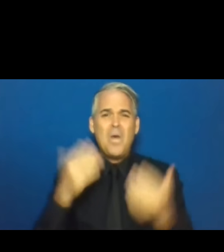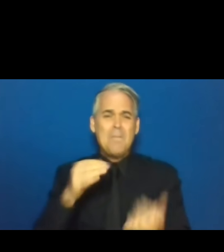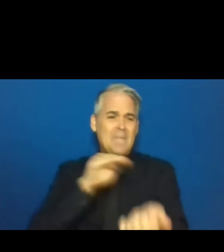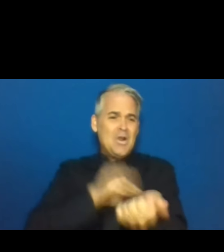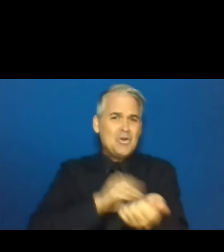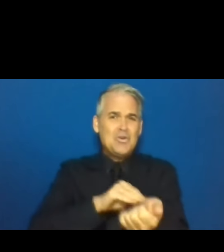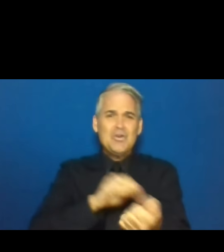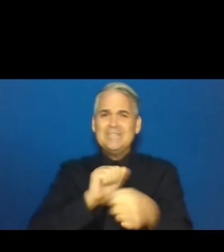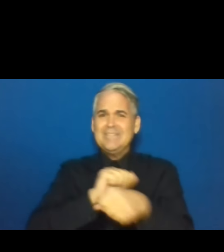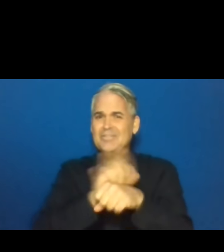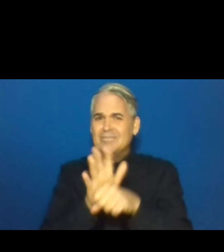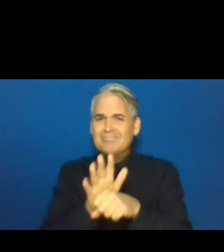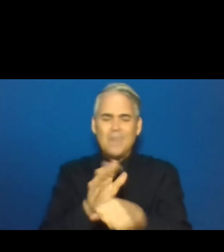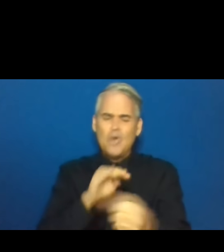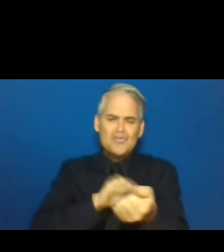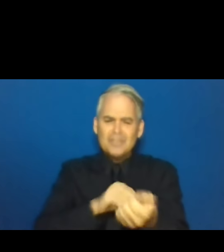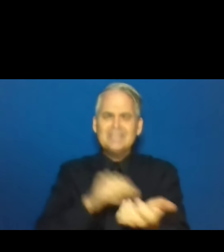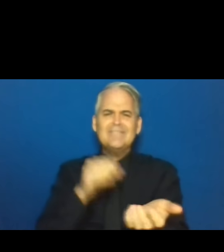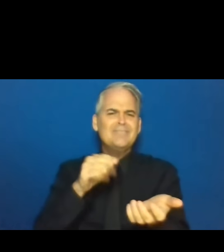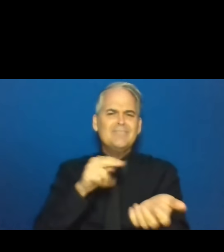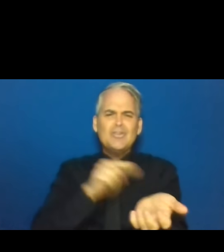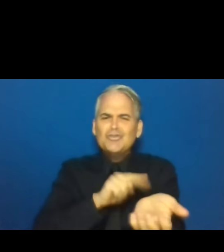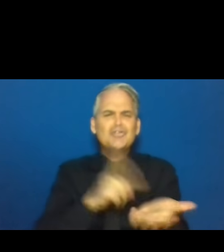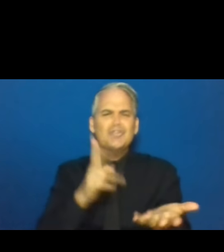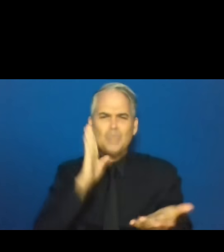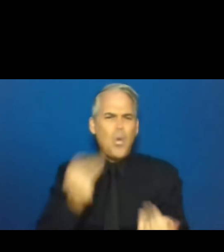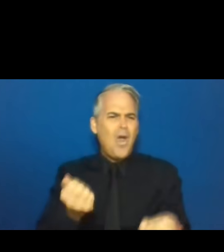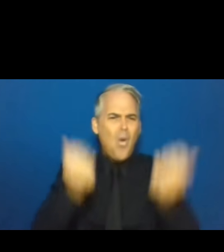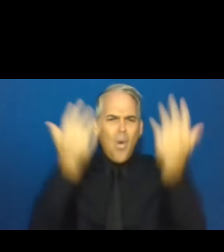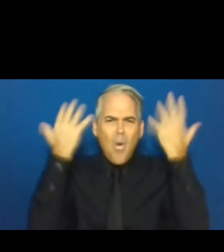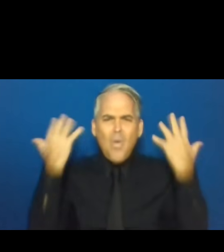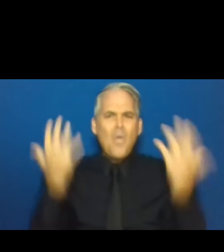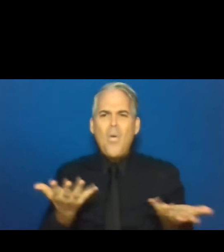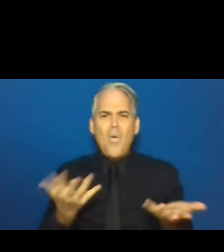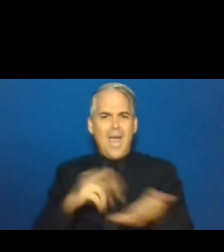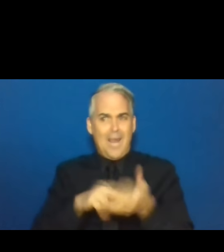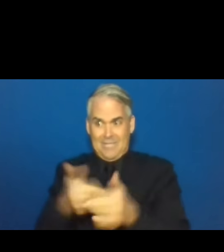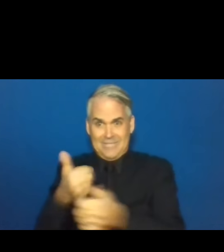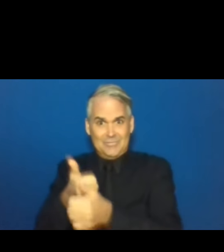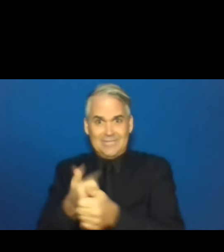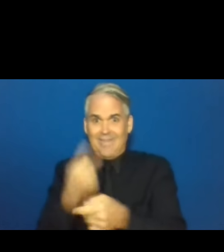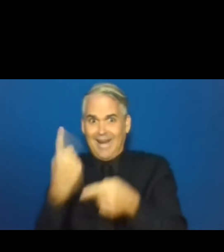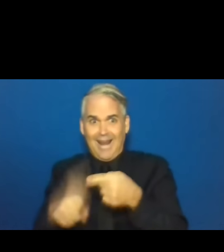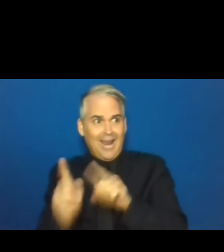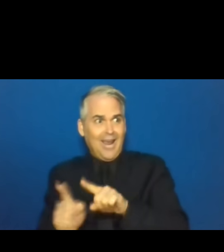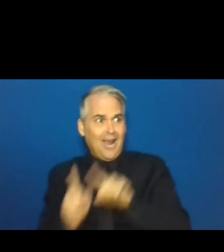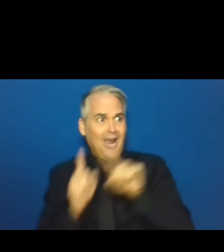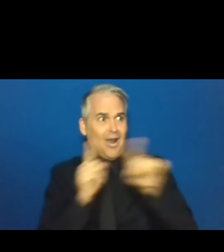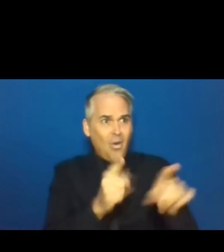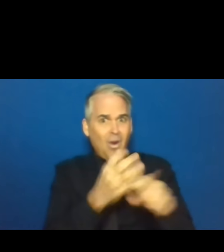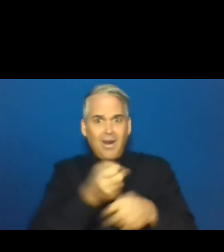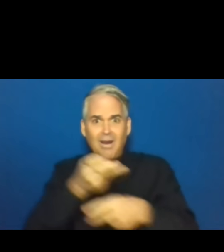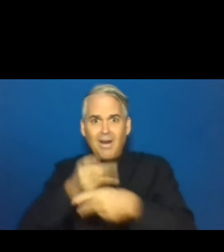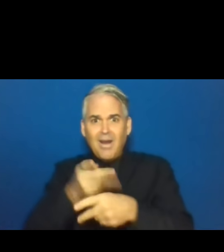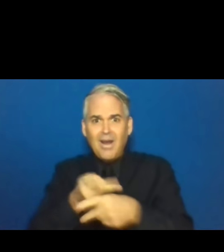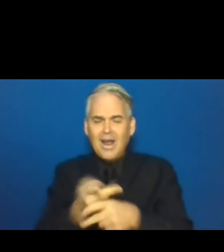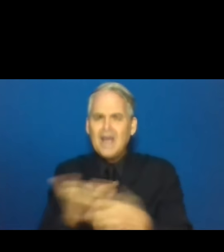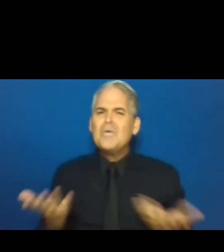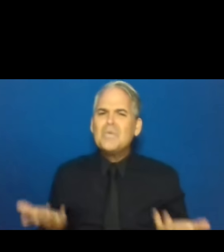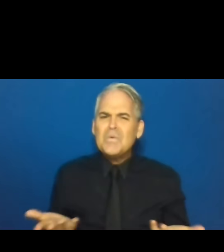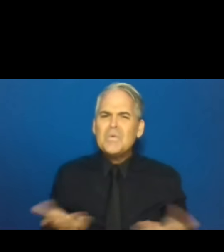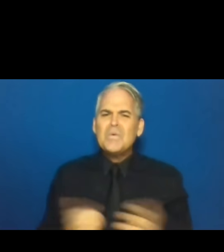access to care. So it's time to act. From the start of the pandemic, there aren't any decisions that